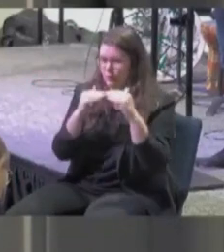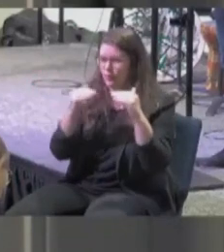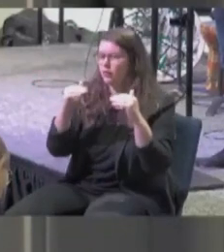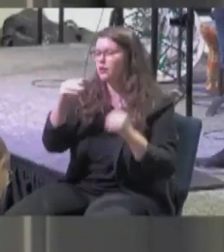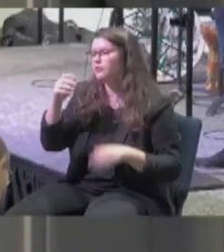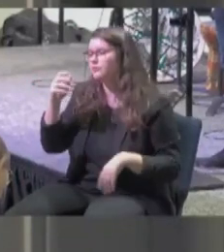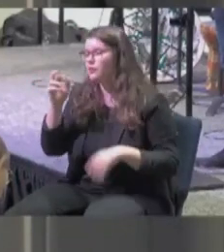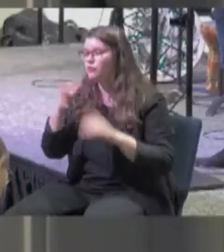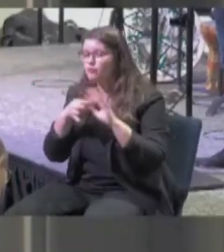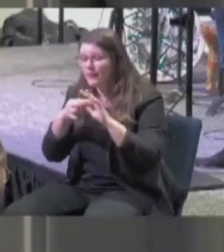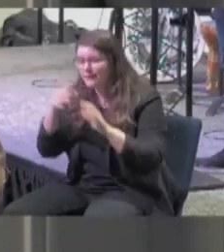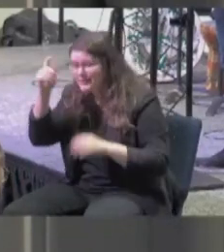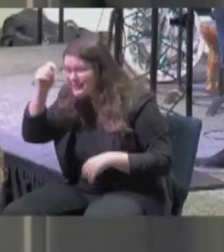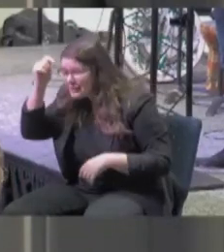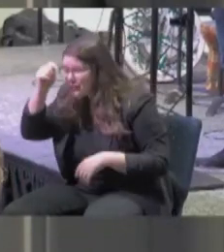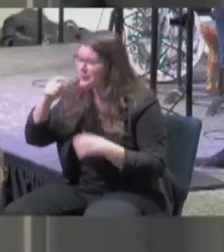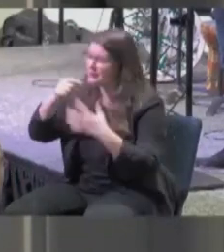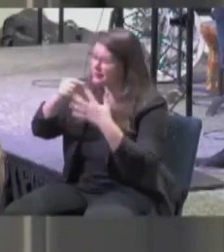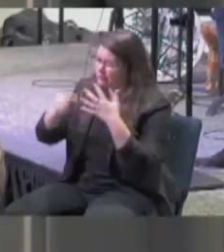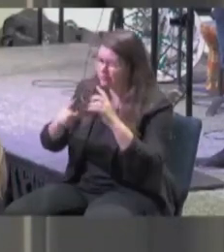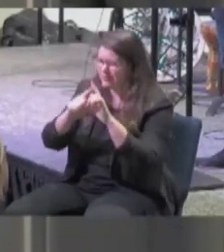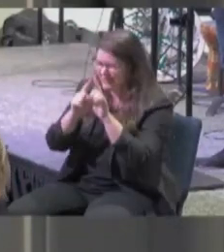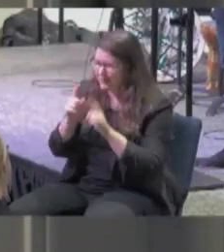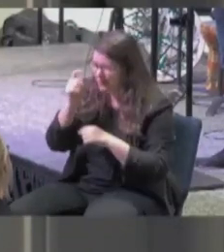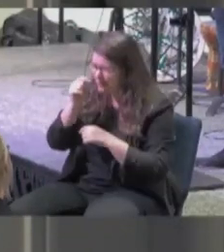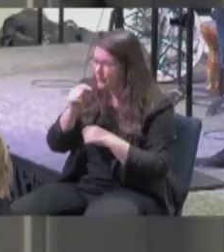conscious of situatedness and different frames.